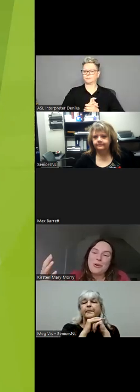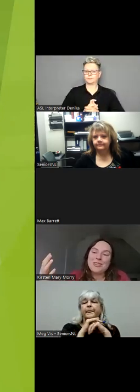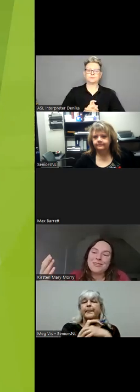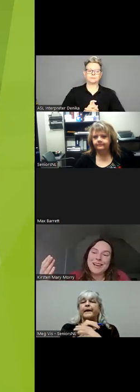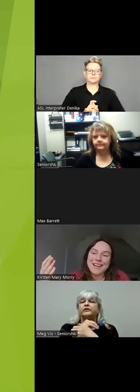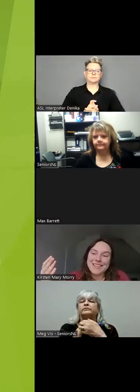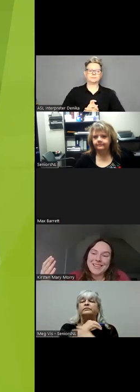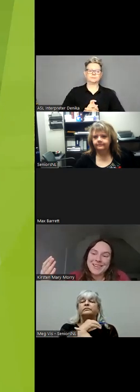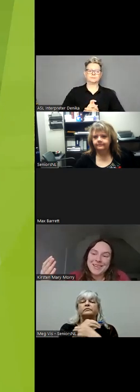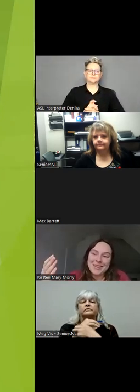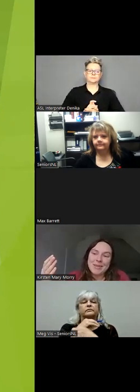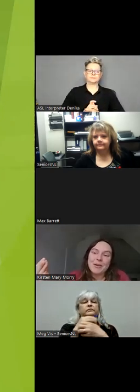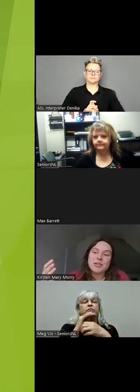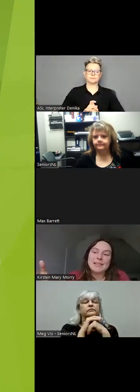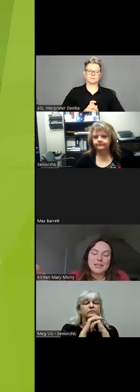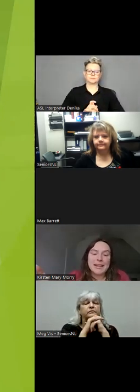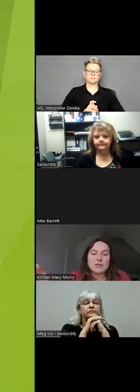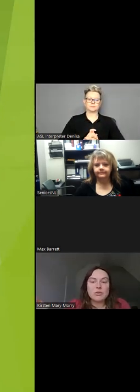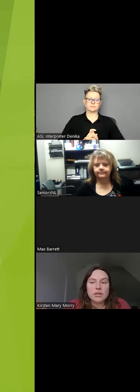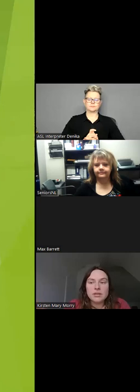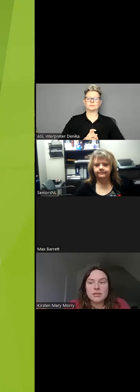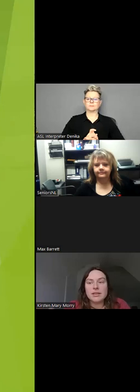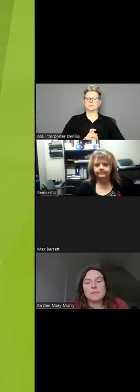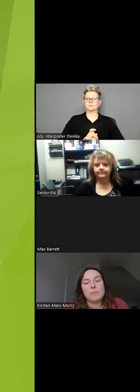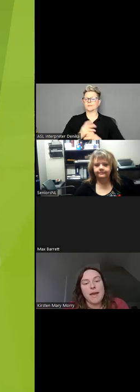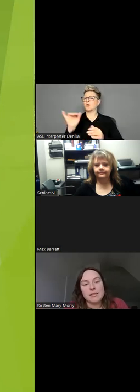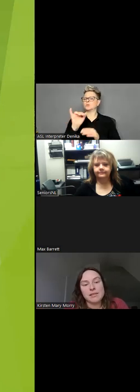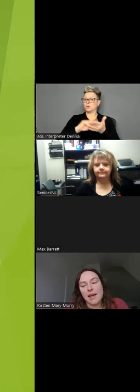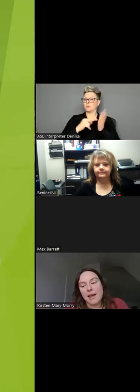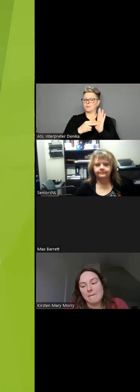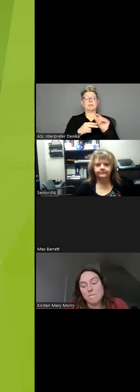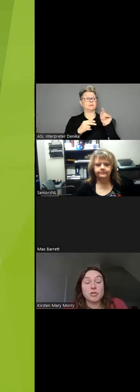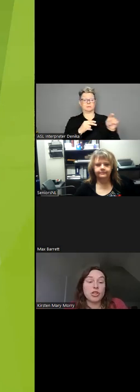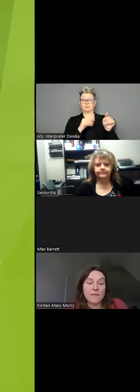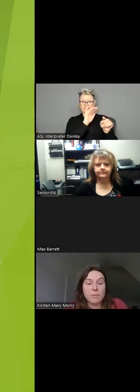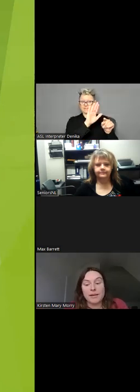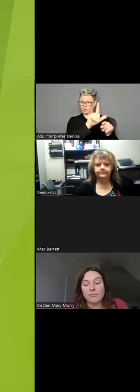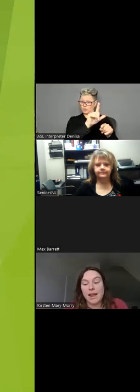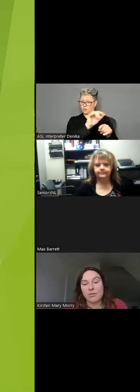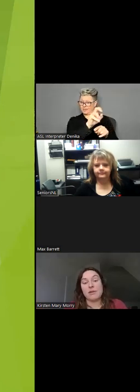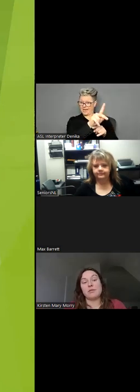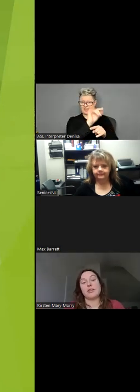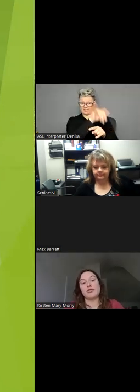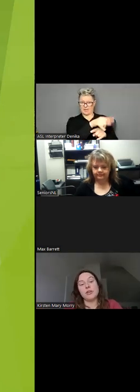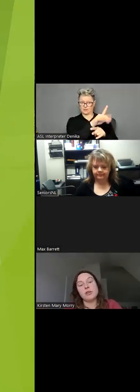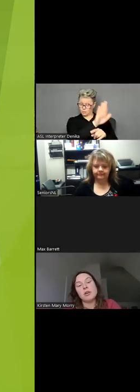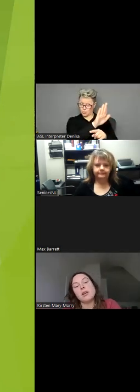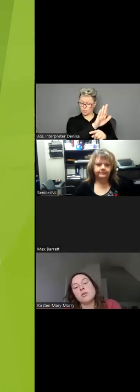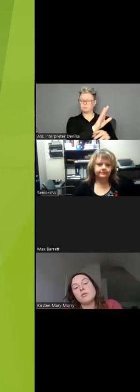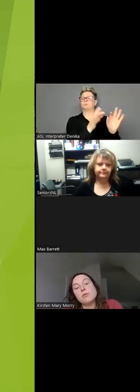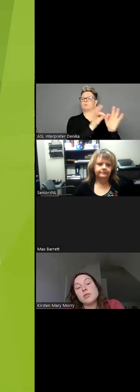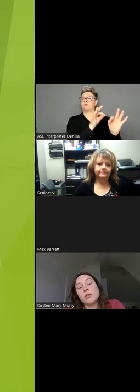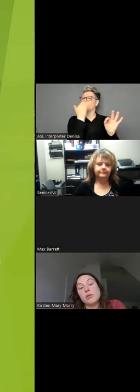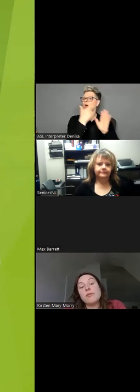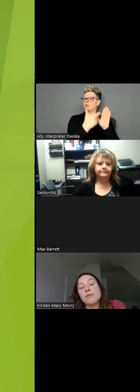people know that your title to land is good is best achieved by having things registered.